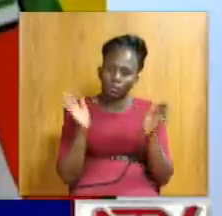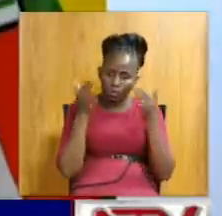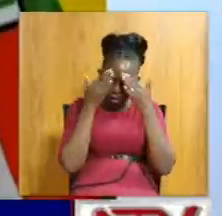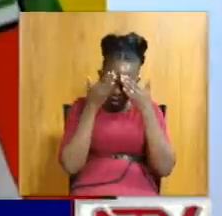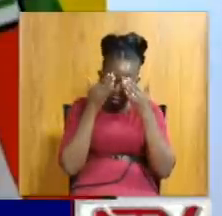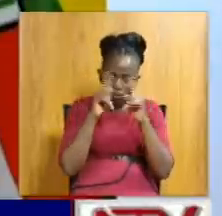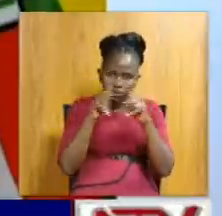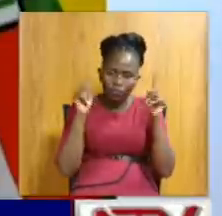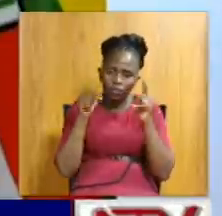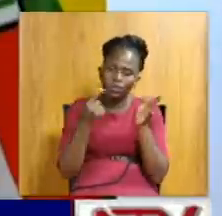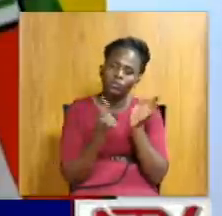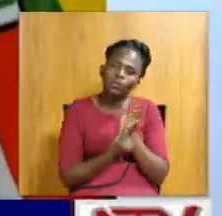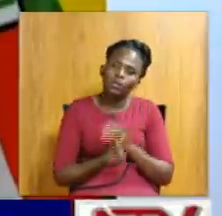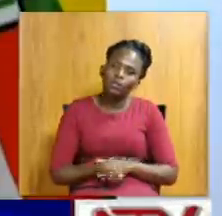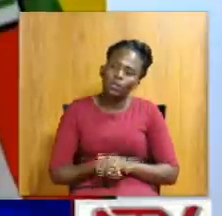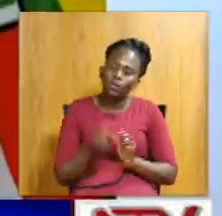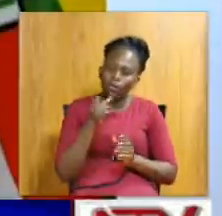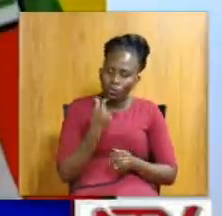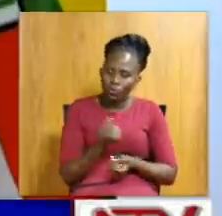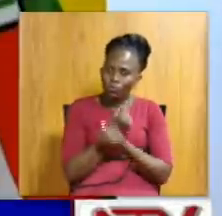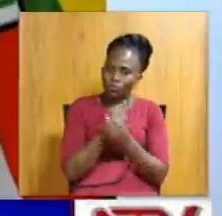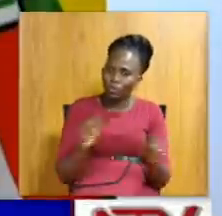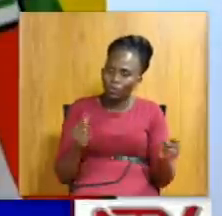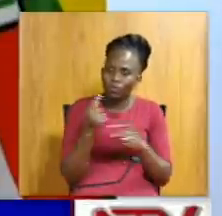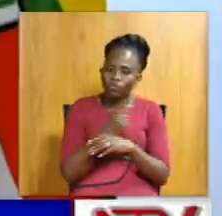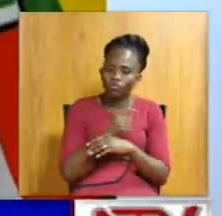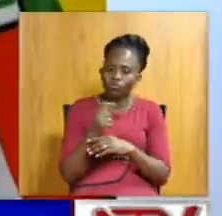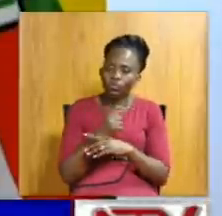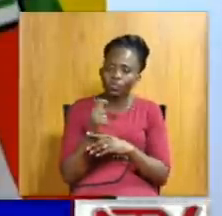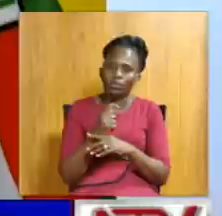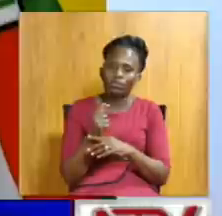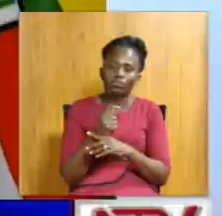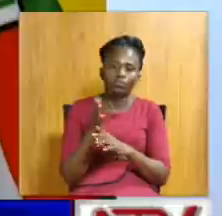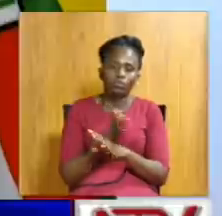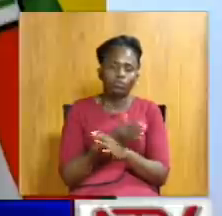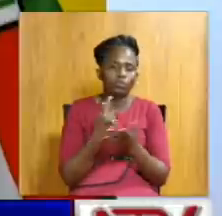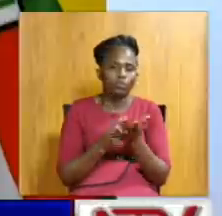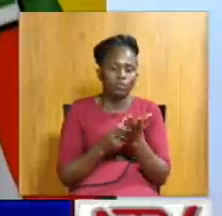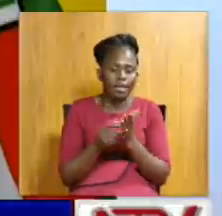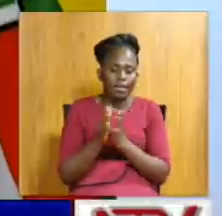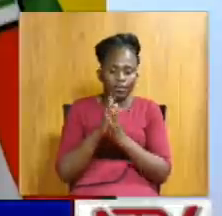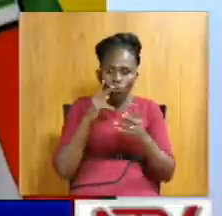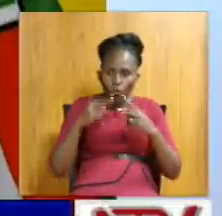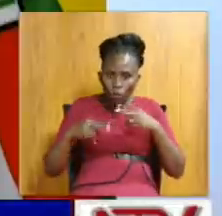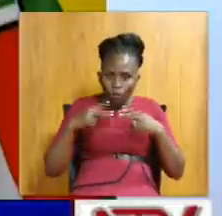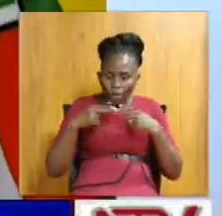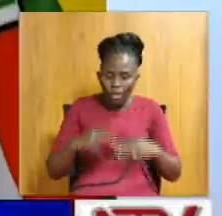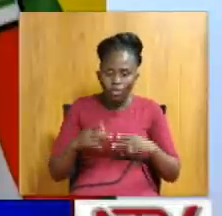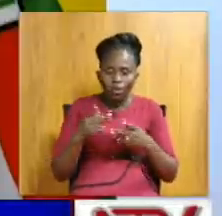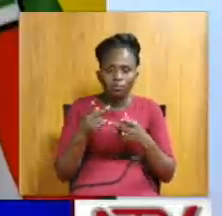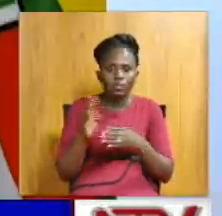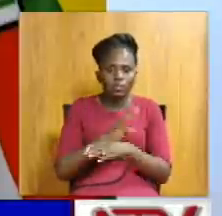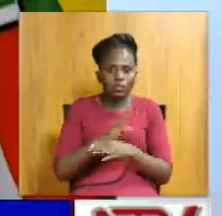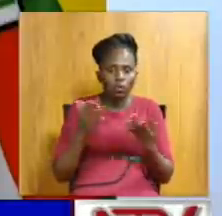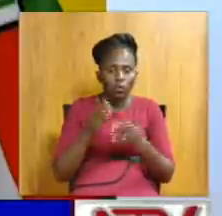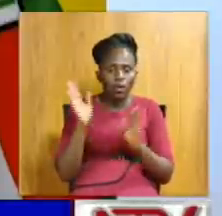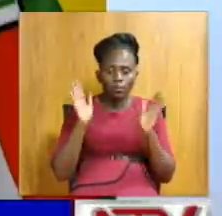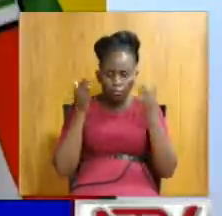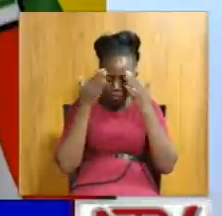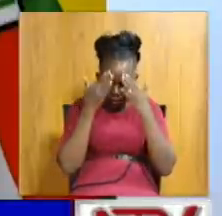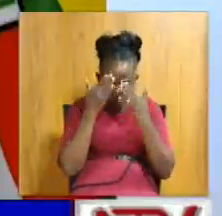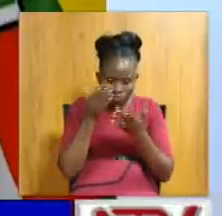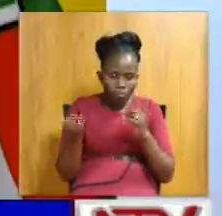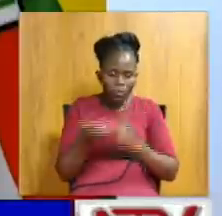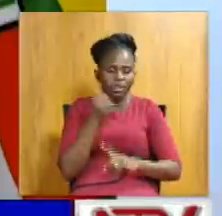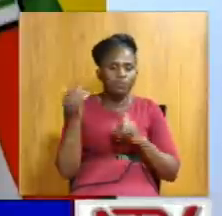Who liberalized the trade, taking government out of trading and the hotel business, where many Muslims businessmen have